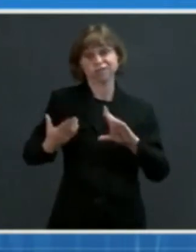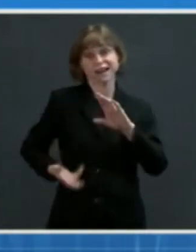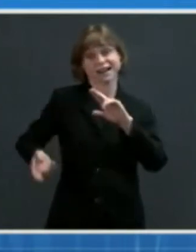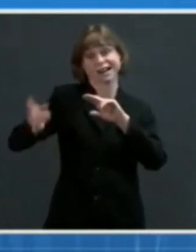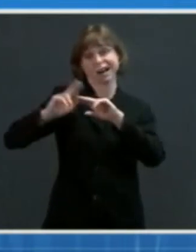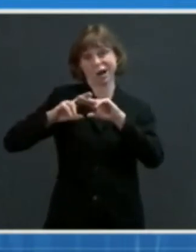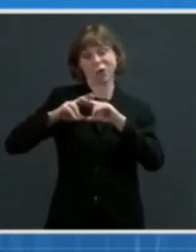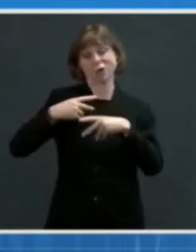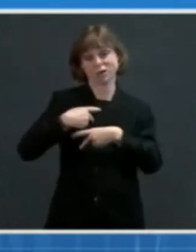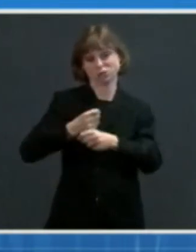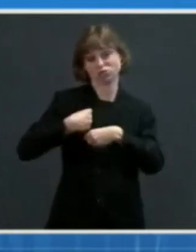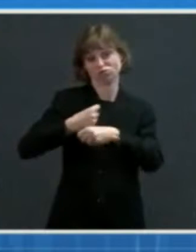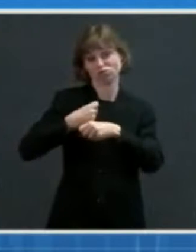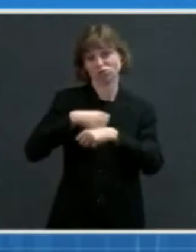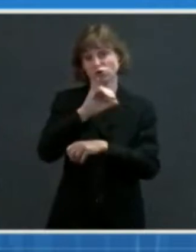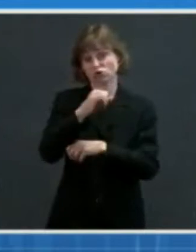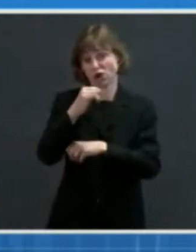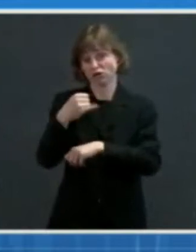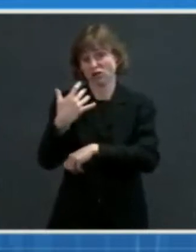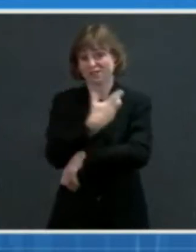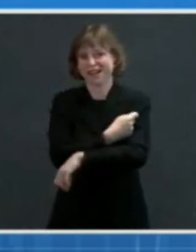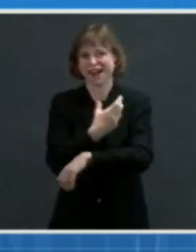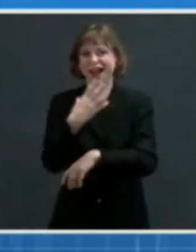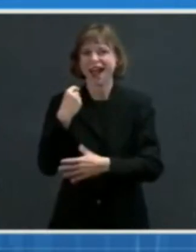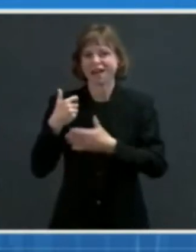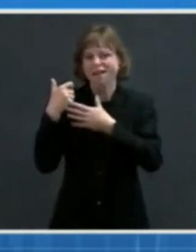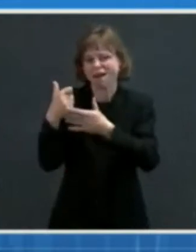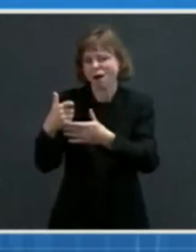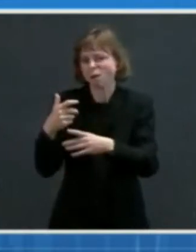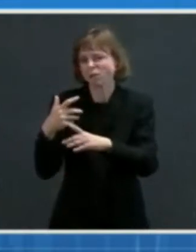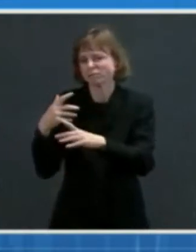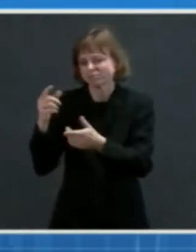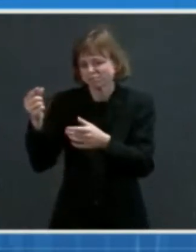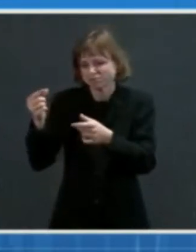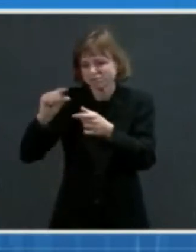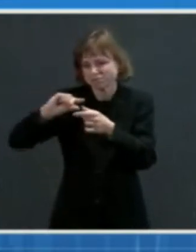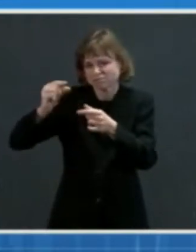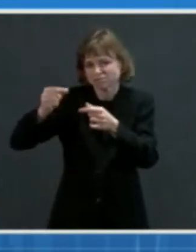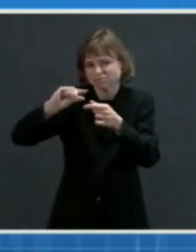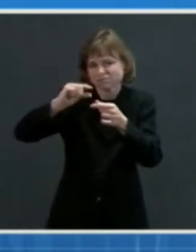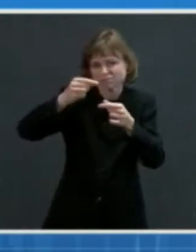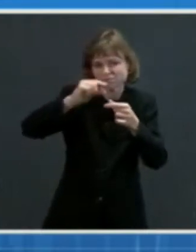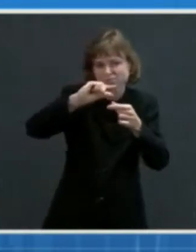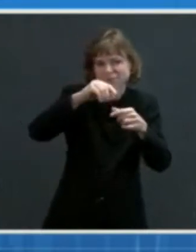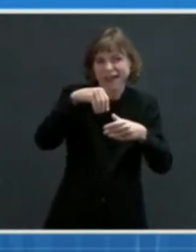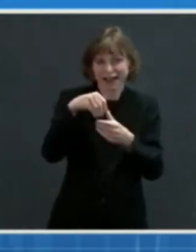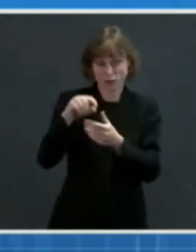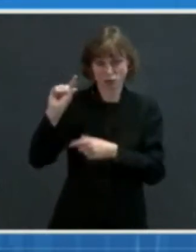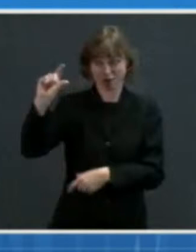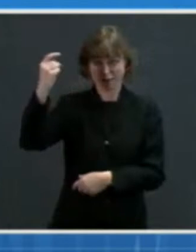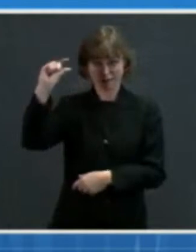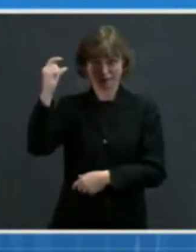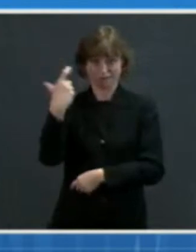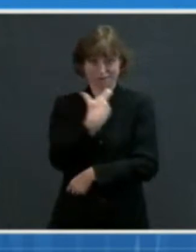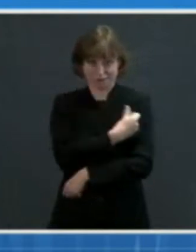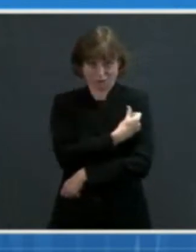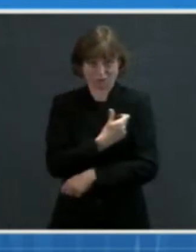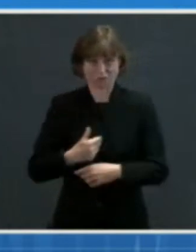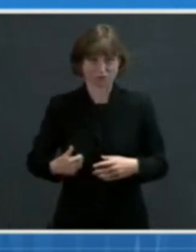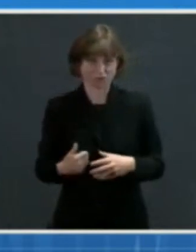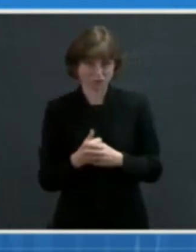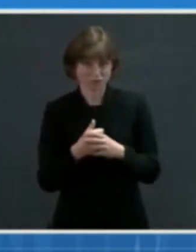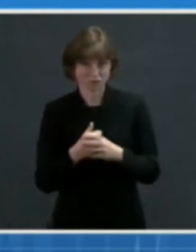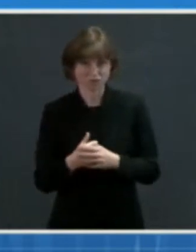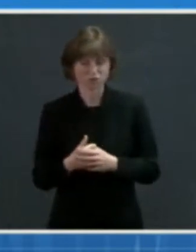and delicate process of putting those vaccines into the vials. While these companies are competitors most of